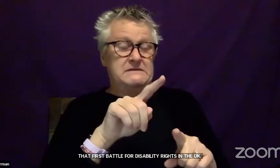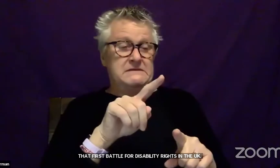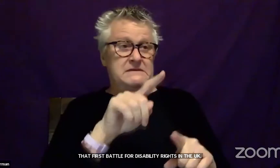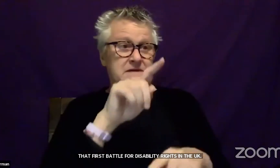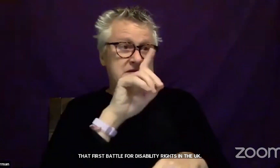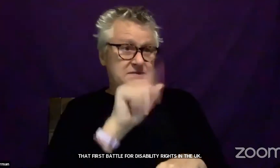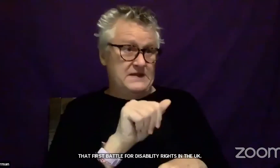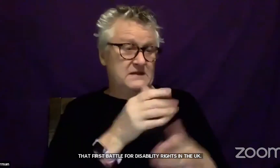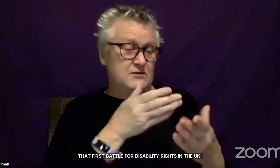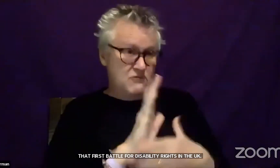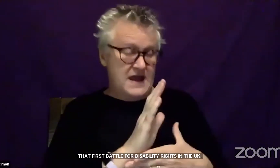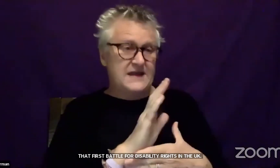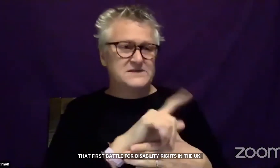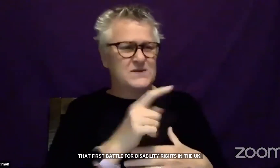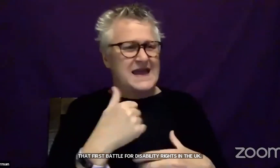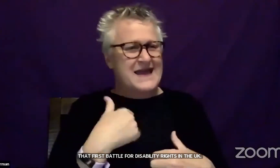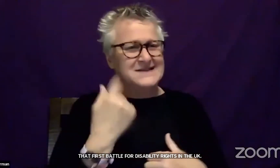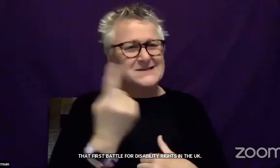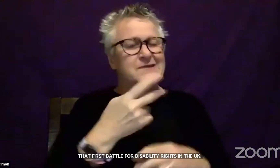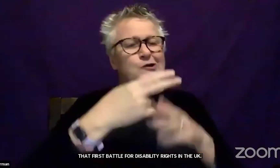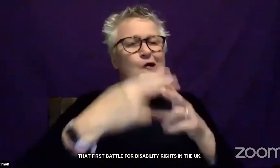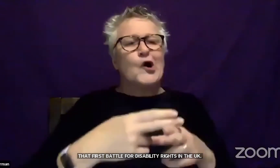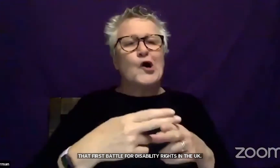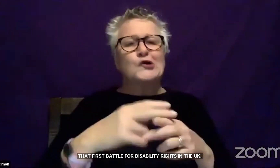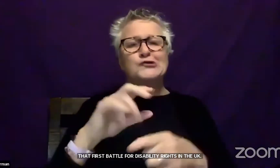the Chronically Sick